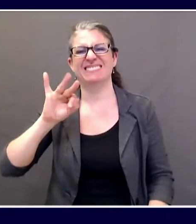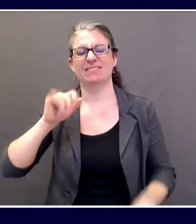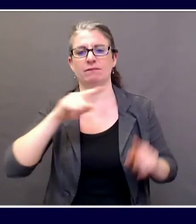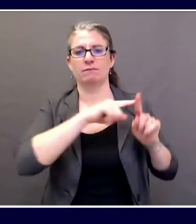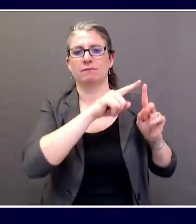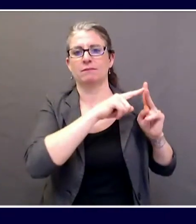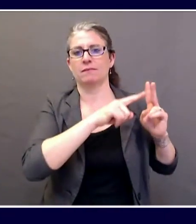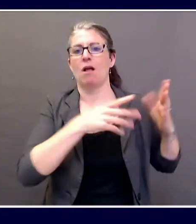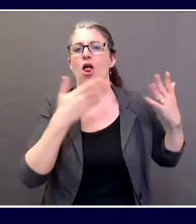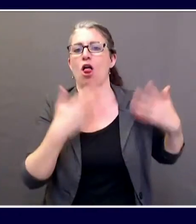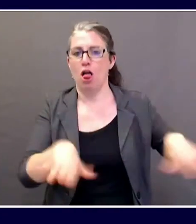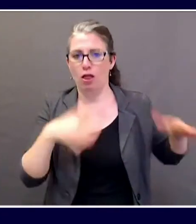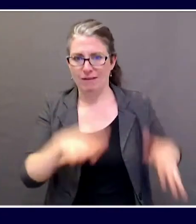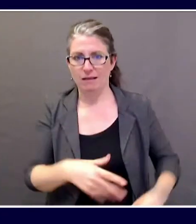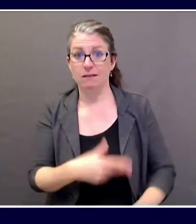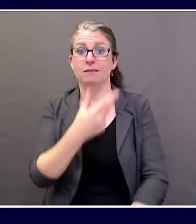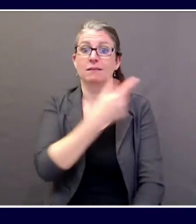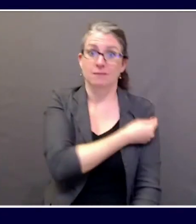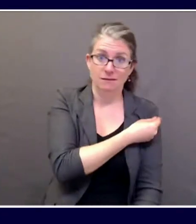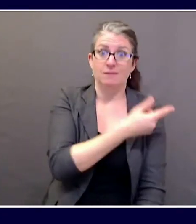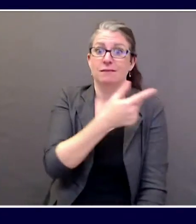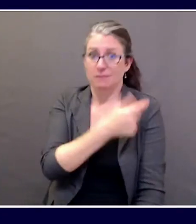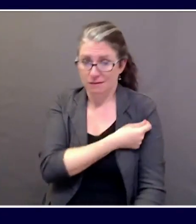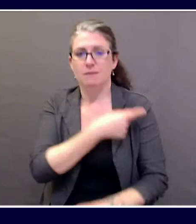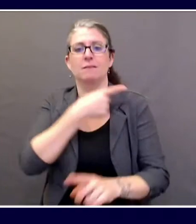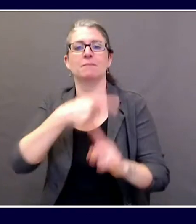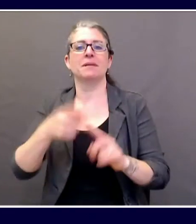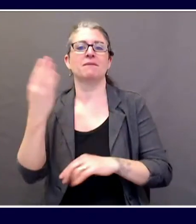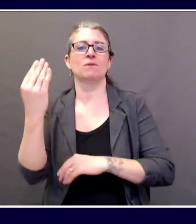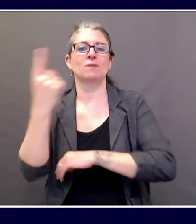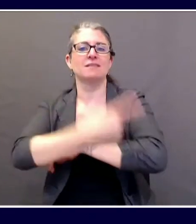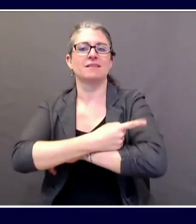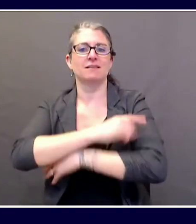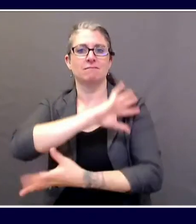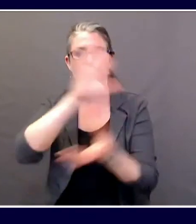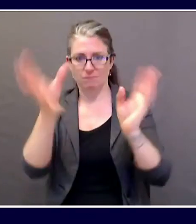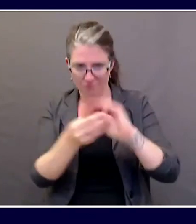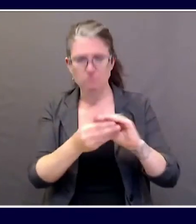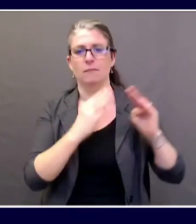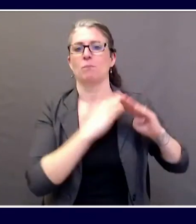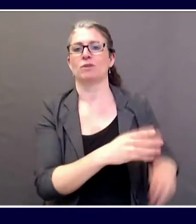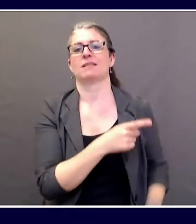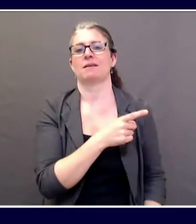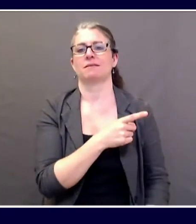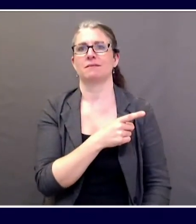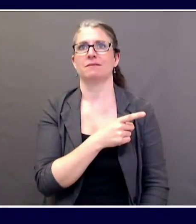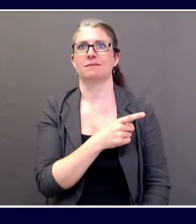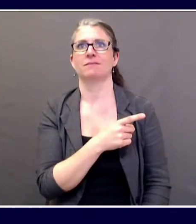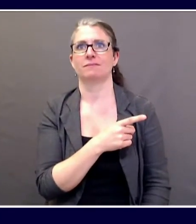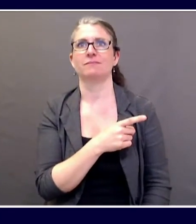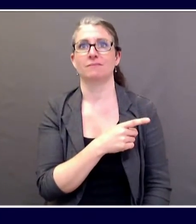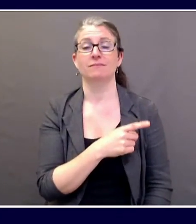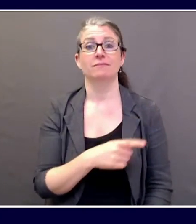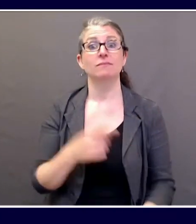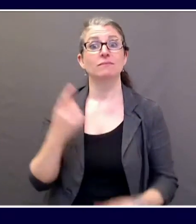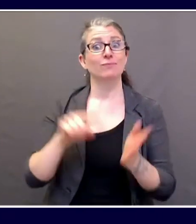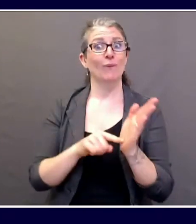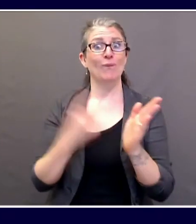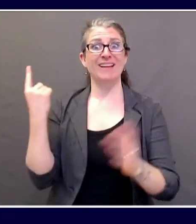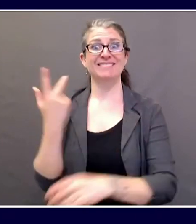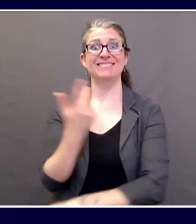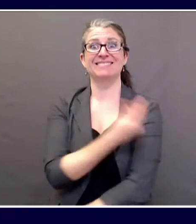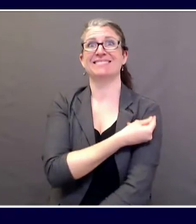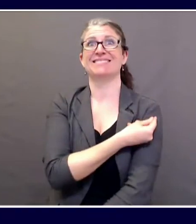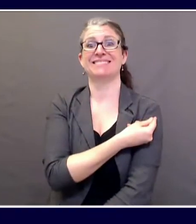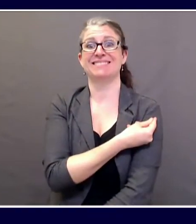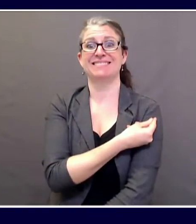as if you hadn't been vaccinated at all. The vaccine is working, it's doing its thing, but you're not up at that 95%